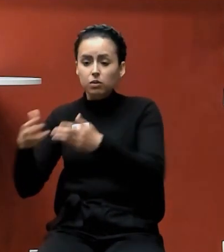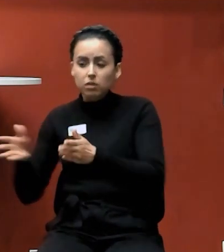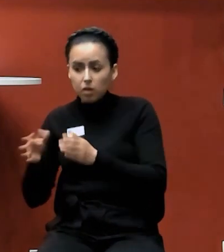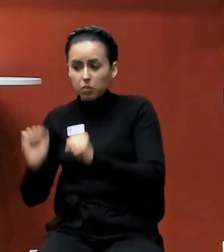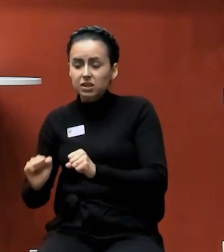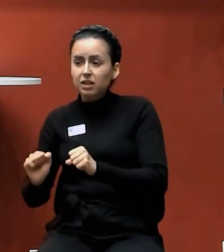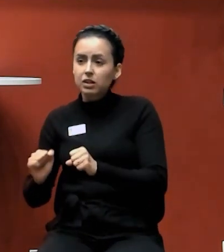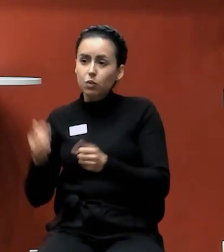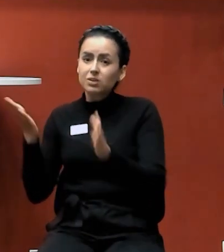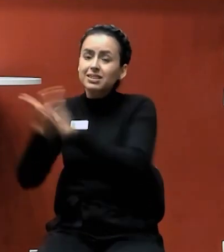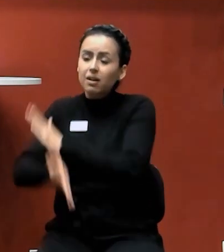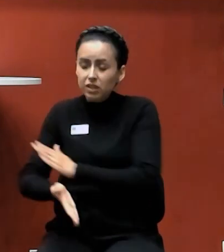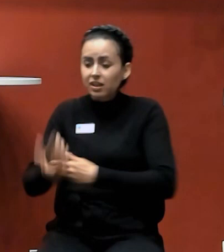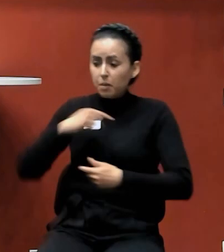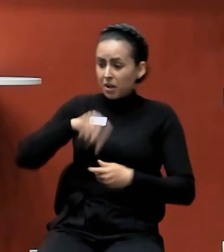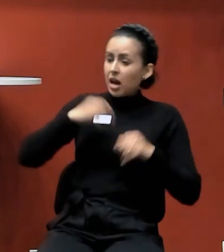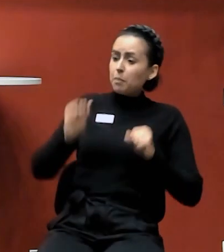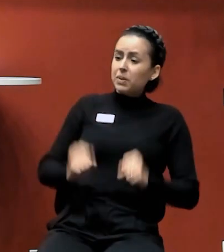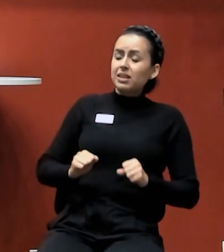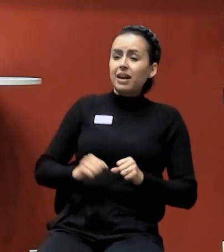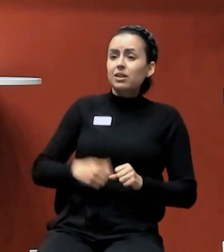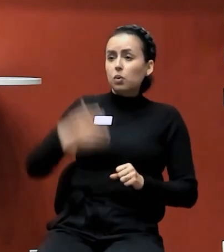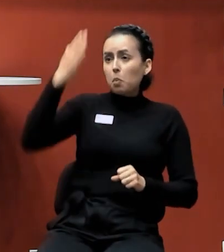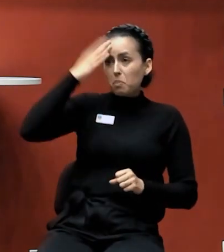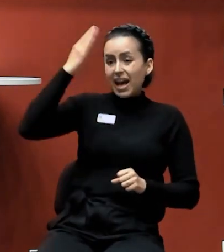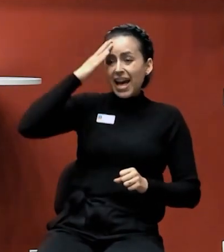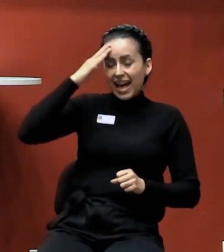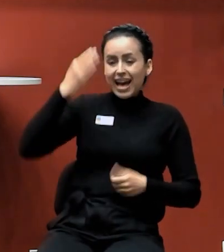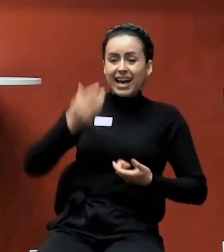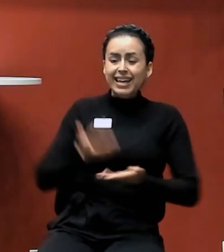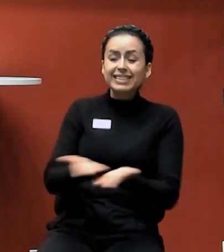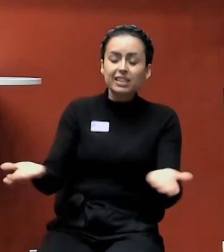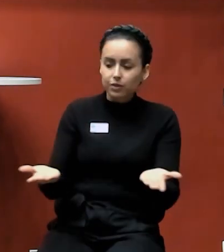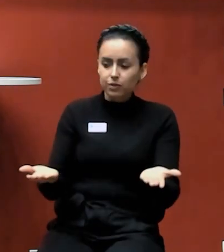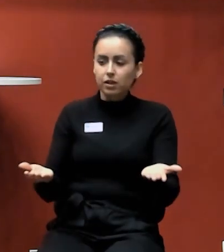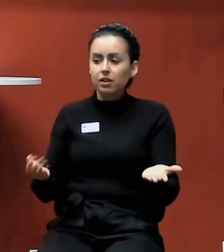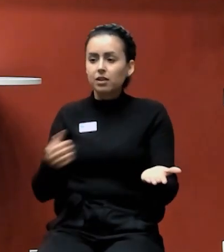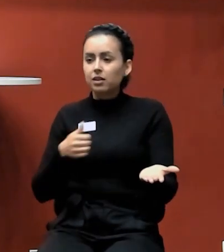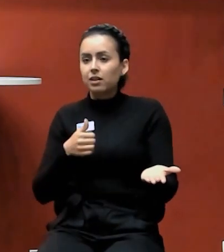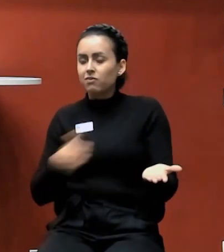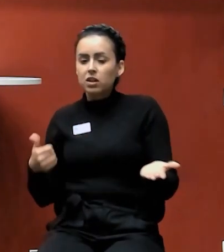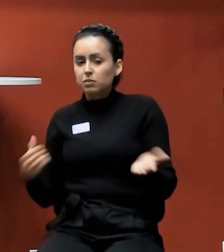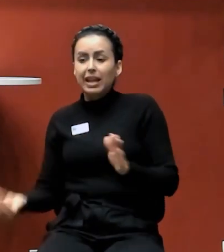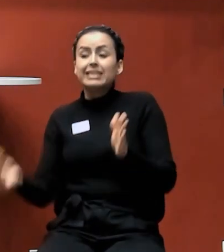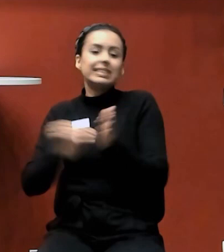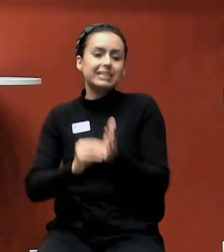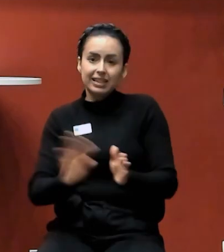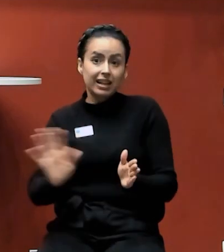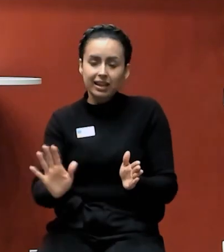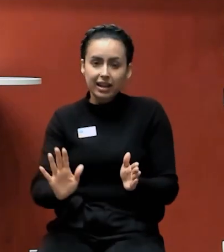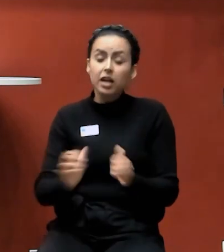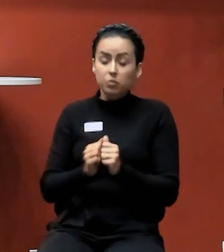program, not at the back, as some kind of addition. And if you can do all those things, yeah, we'd love to come